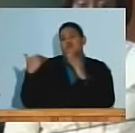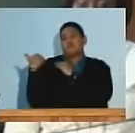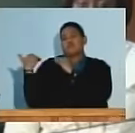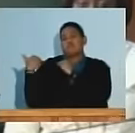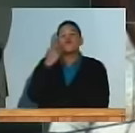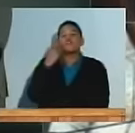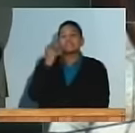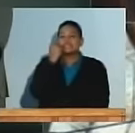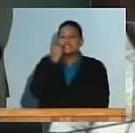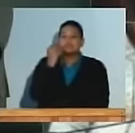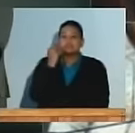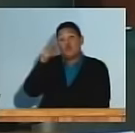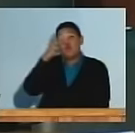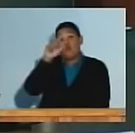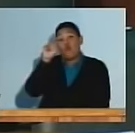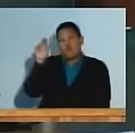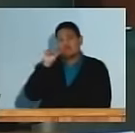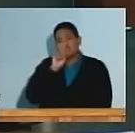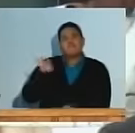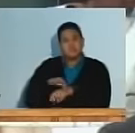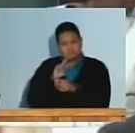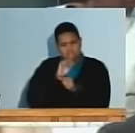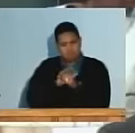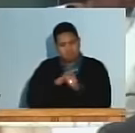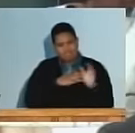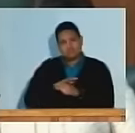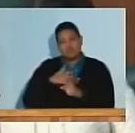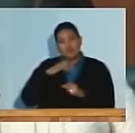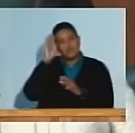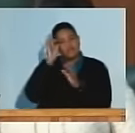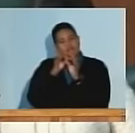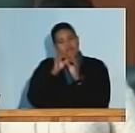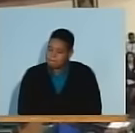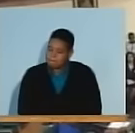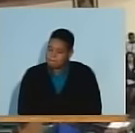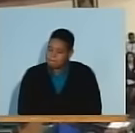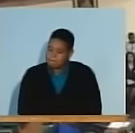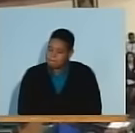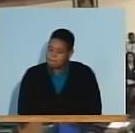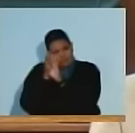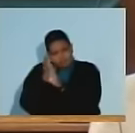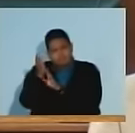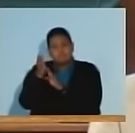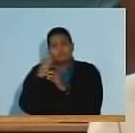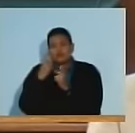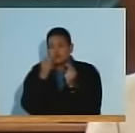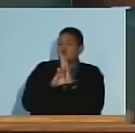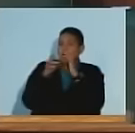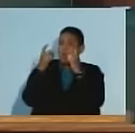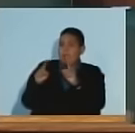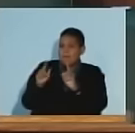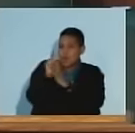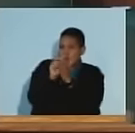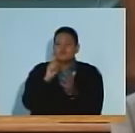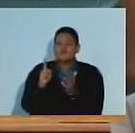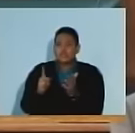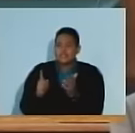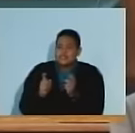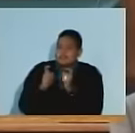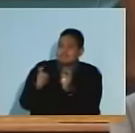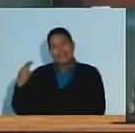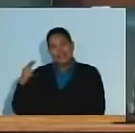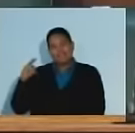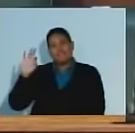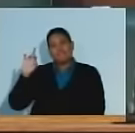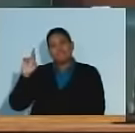63 persons who were voted in the lower house, or the House of Representatives, and the 21 persons appointed to the Senate, also